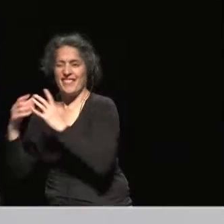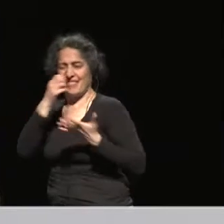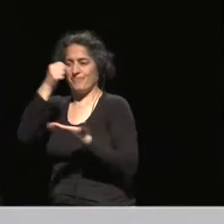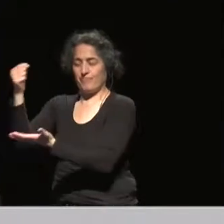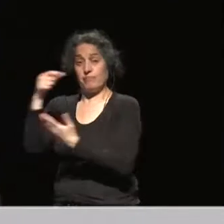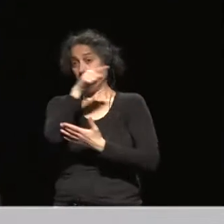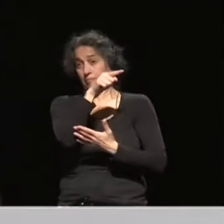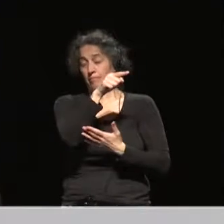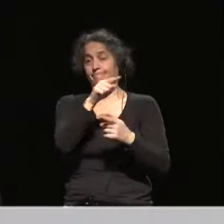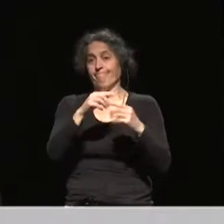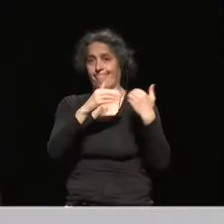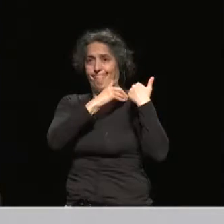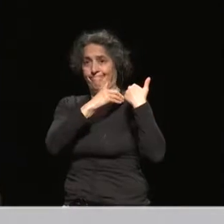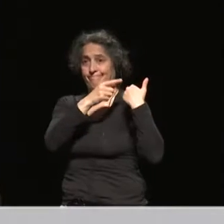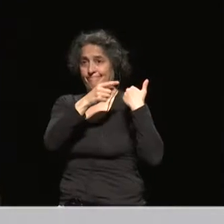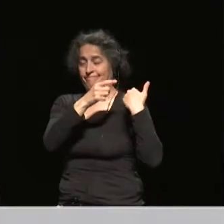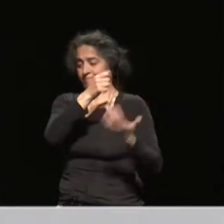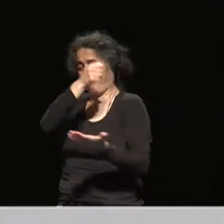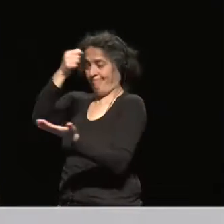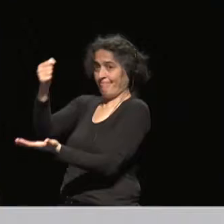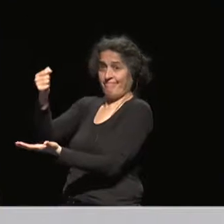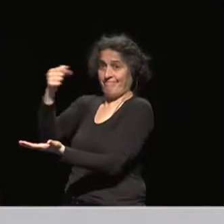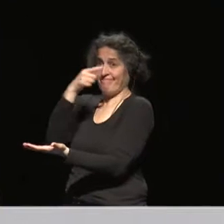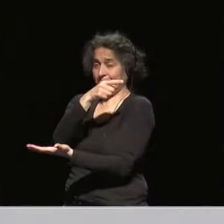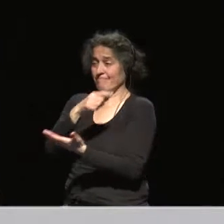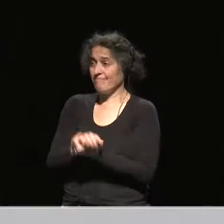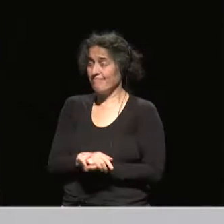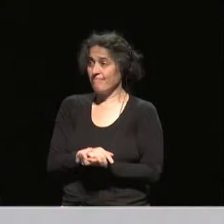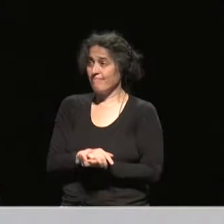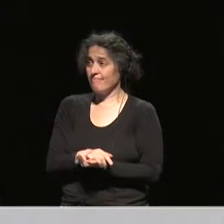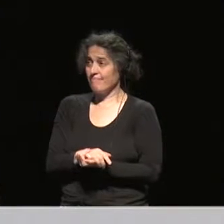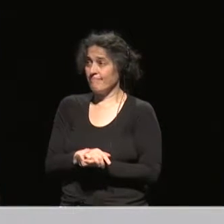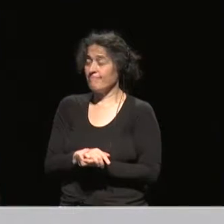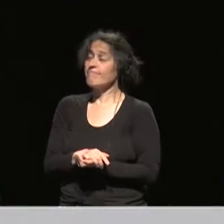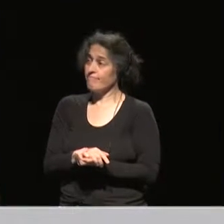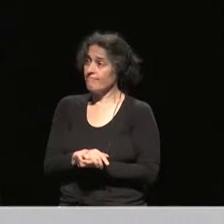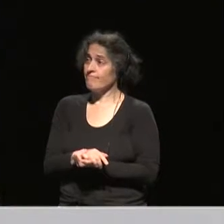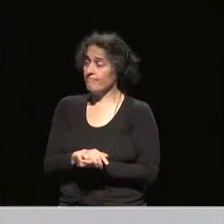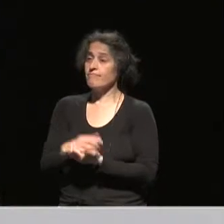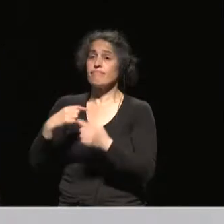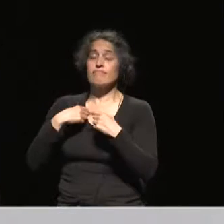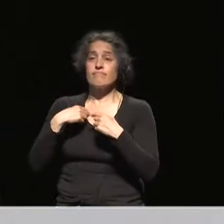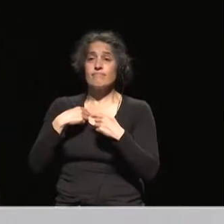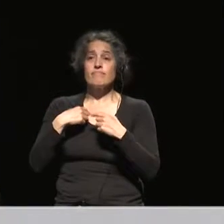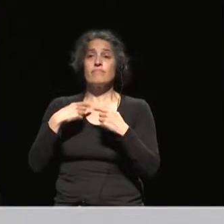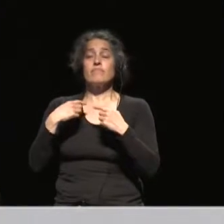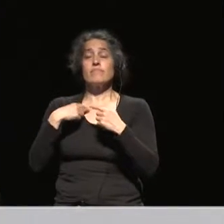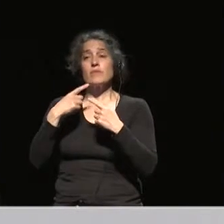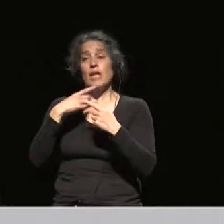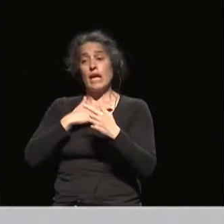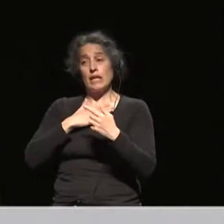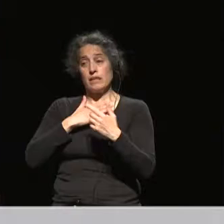Our report on the mining conflicts is a direct answer to your question, because there we